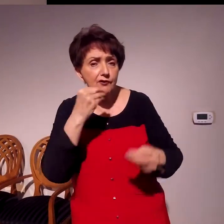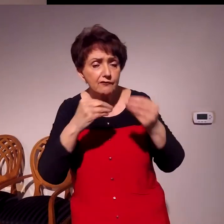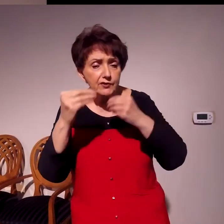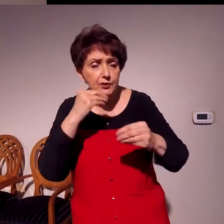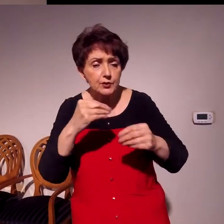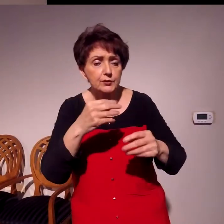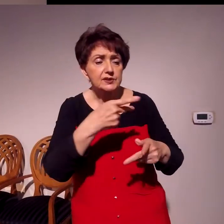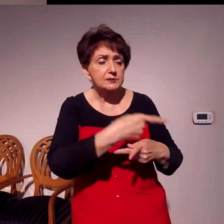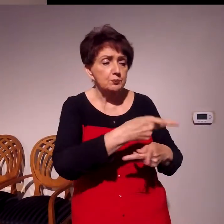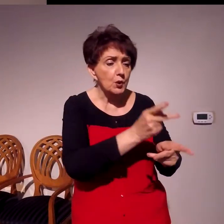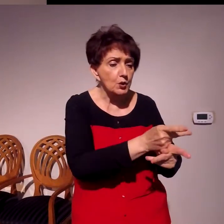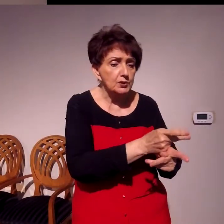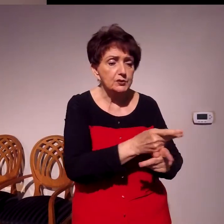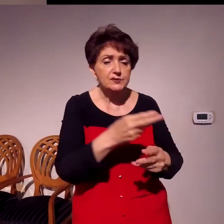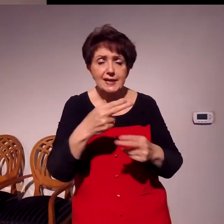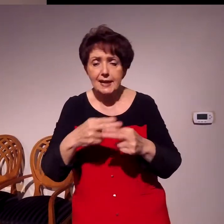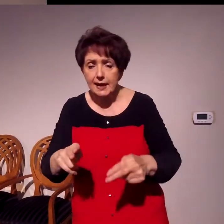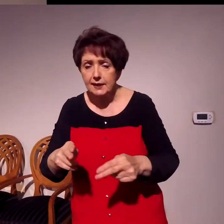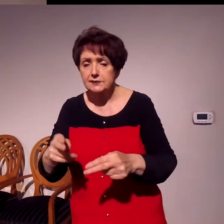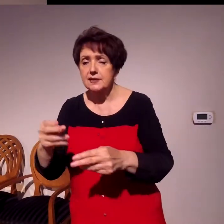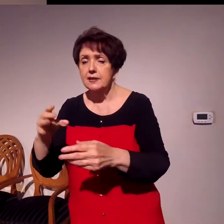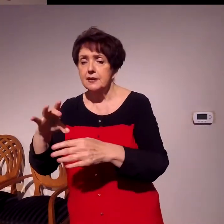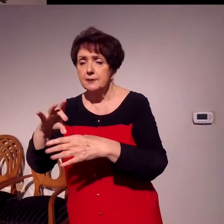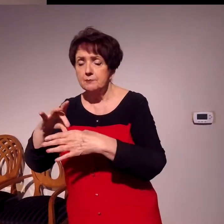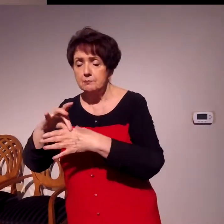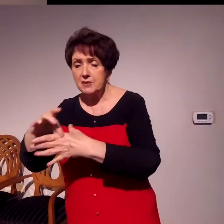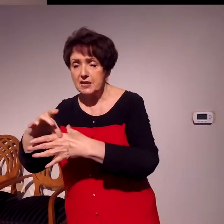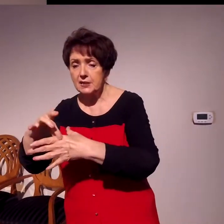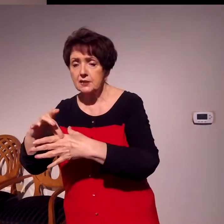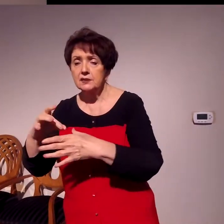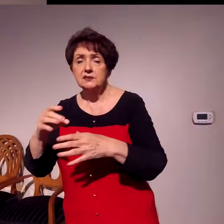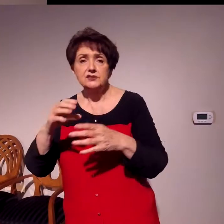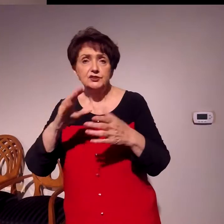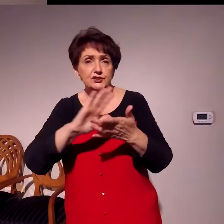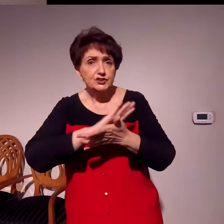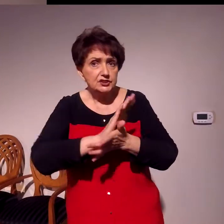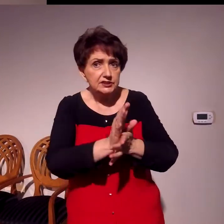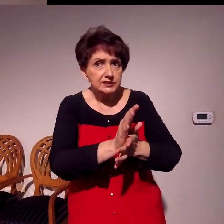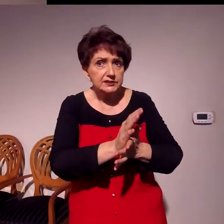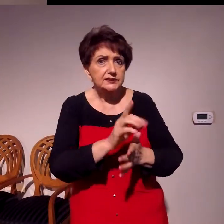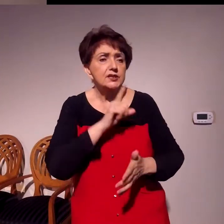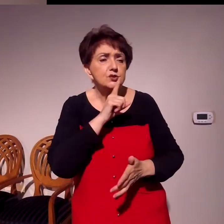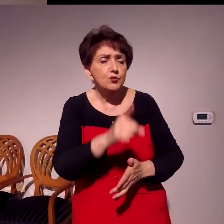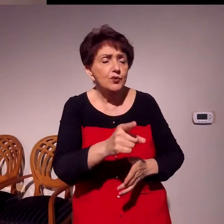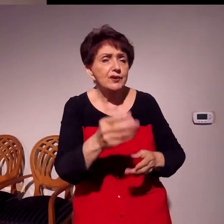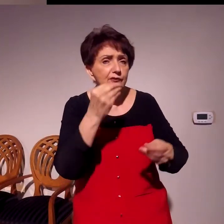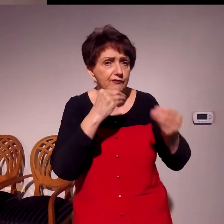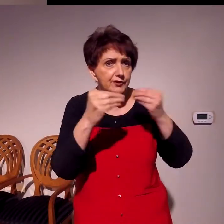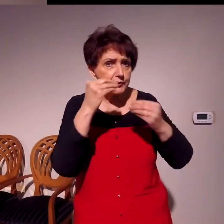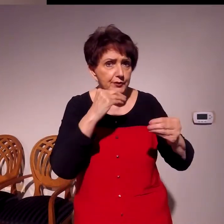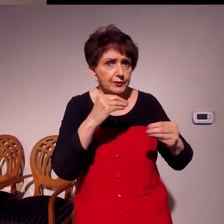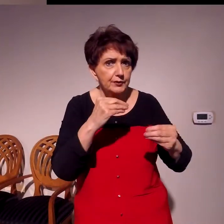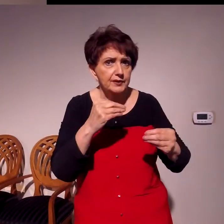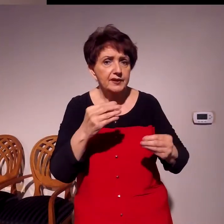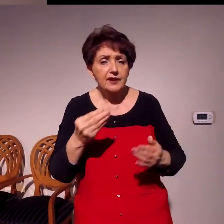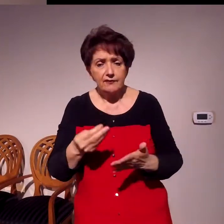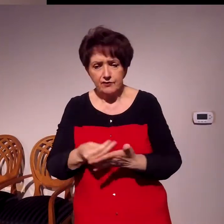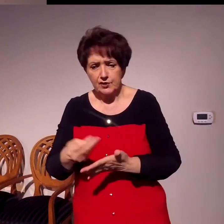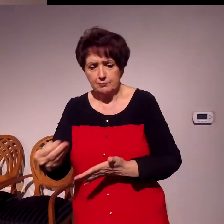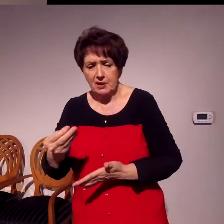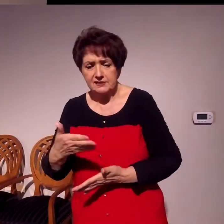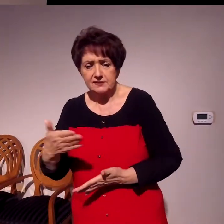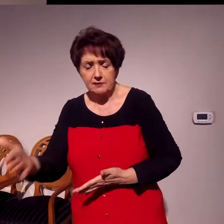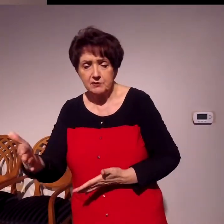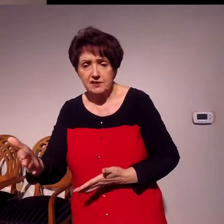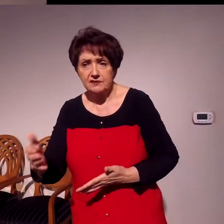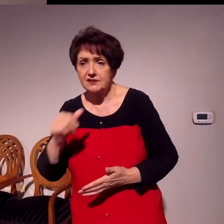Produce, eggs, meat, cheese, right? It's all real food. You have to, if you're going to buy something that's not real food, you have to go up